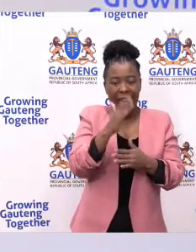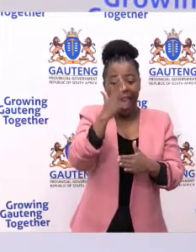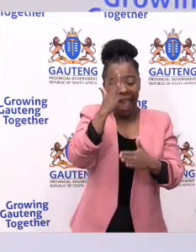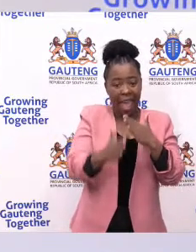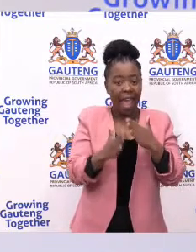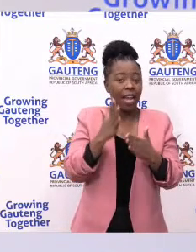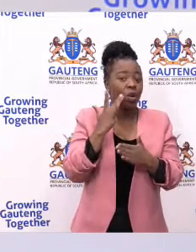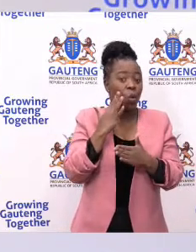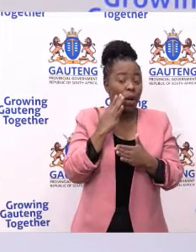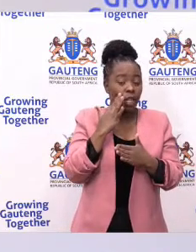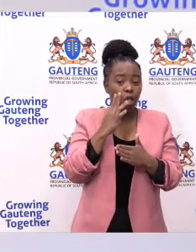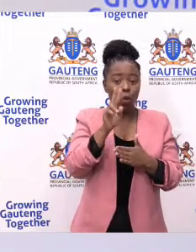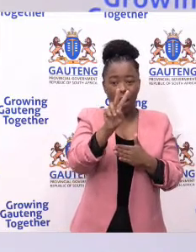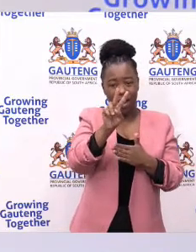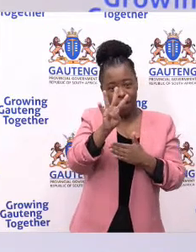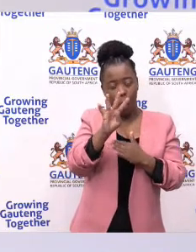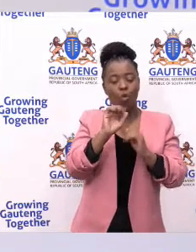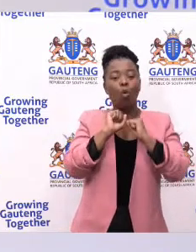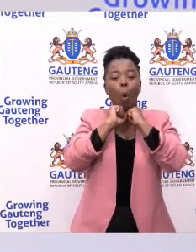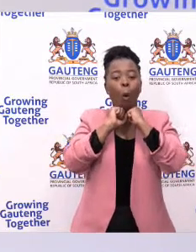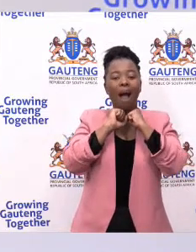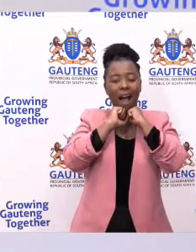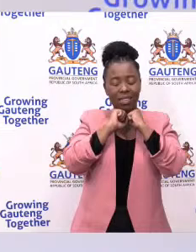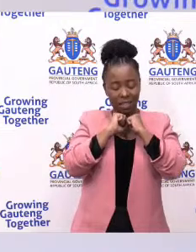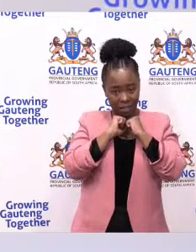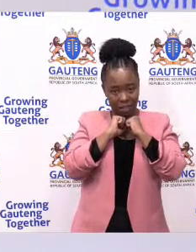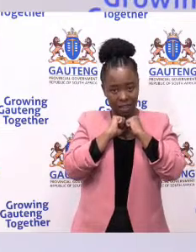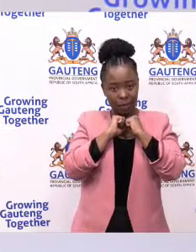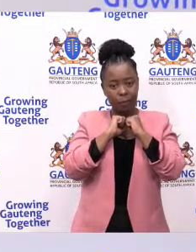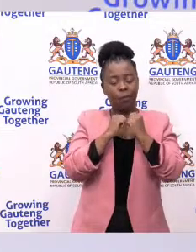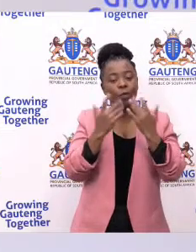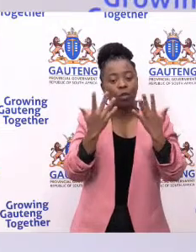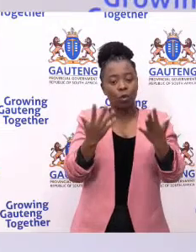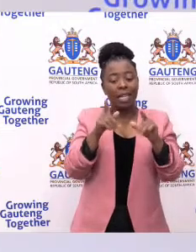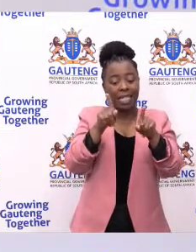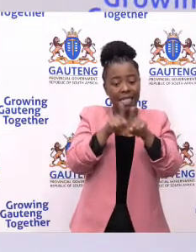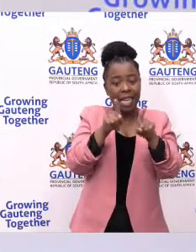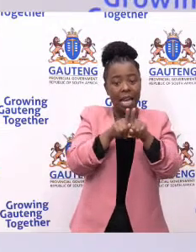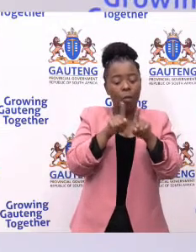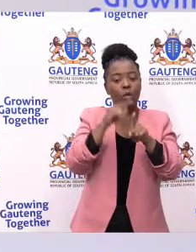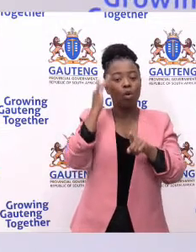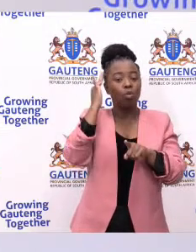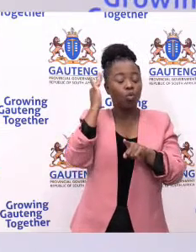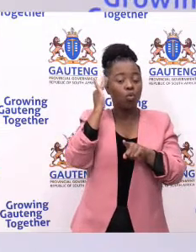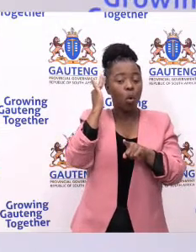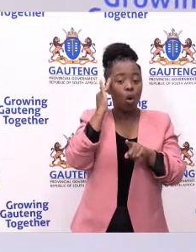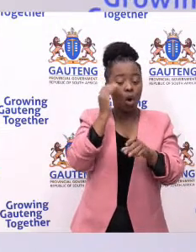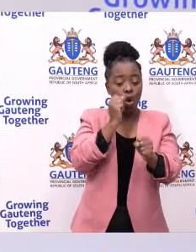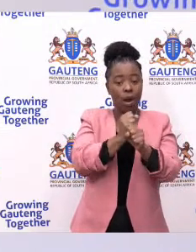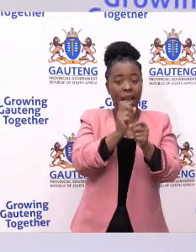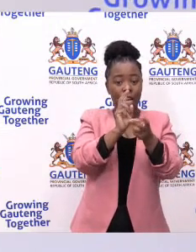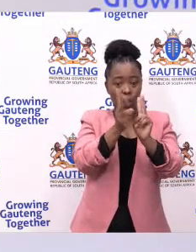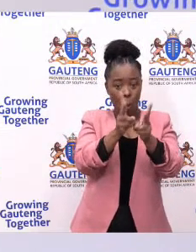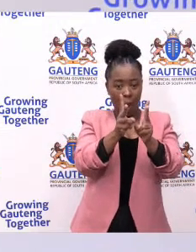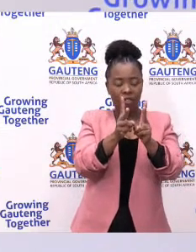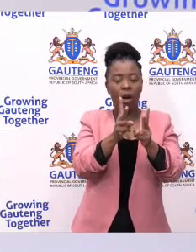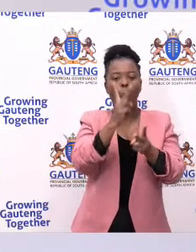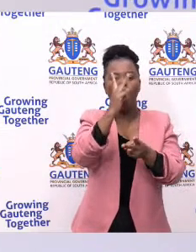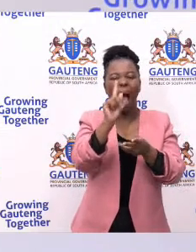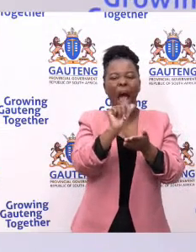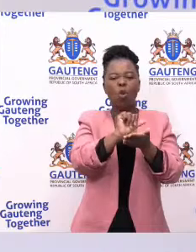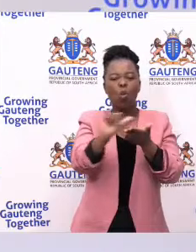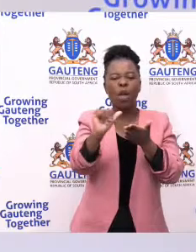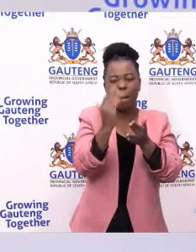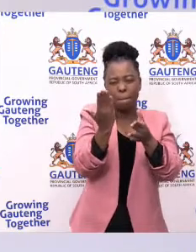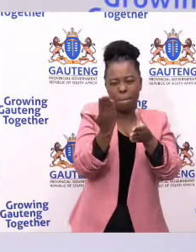of August. In the same vein, we do know that grade 12 learners will only have a 1-week break,